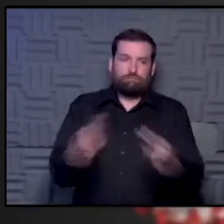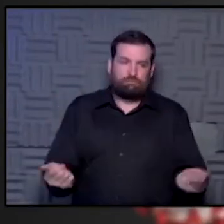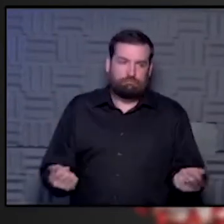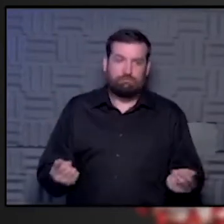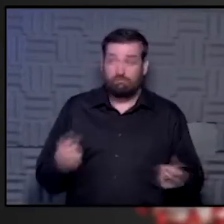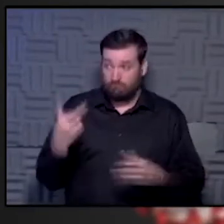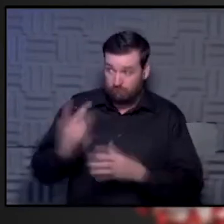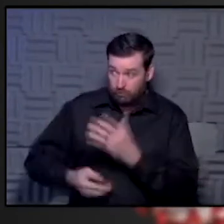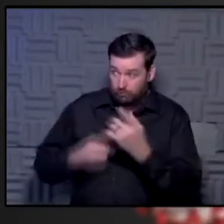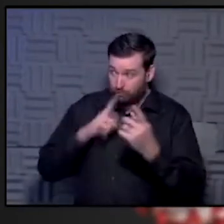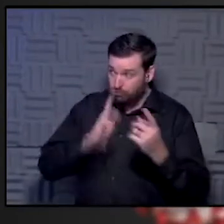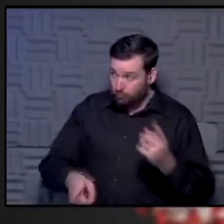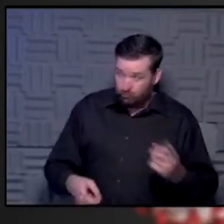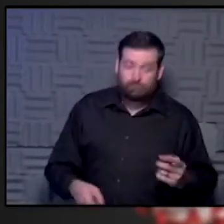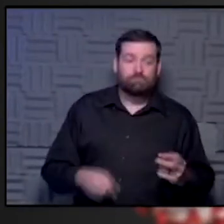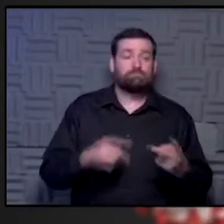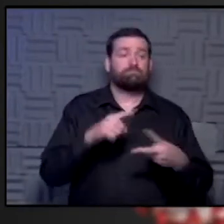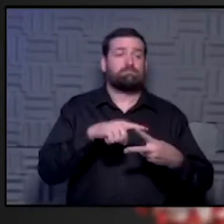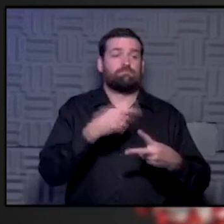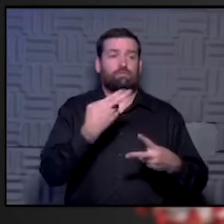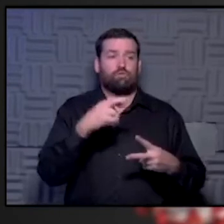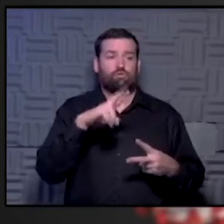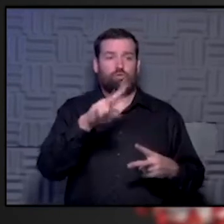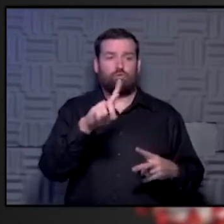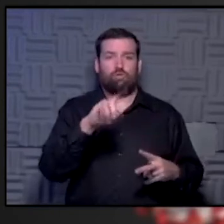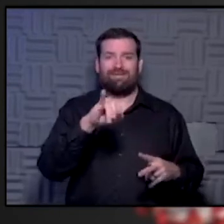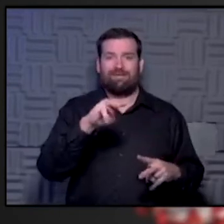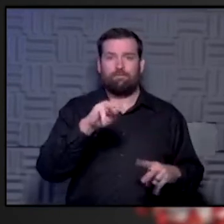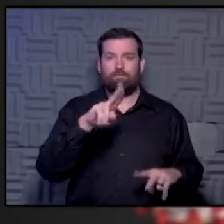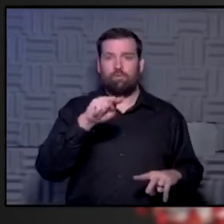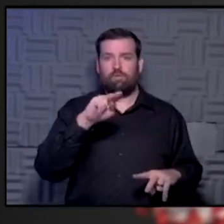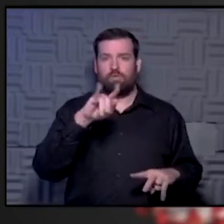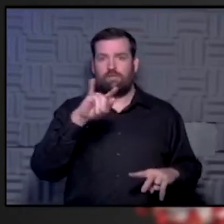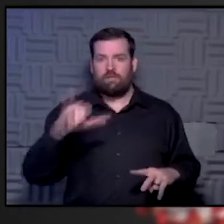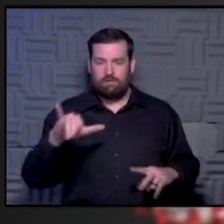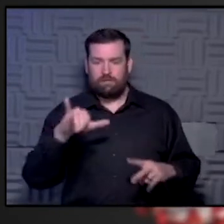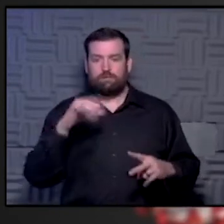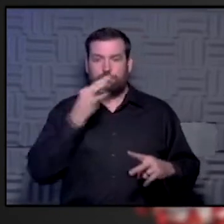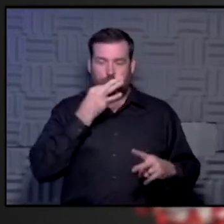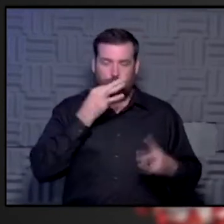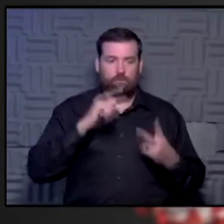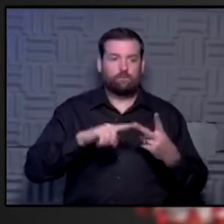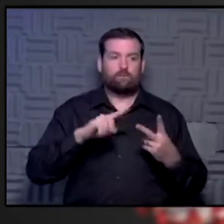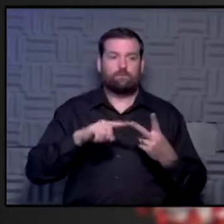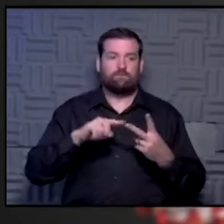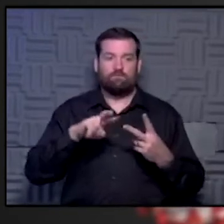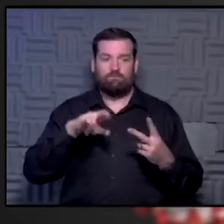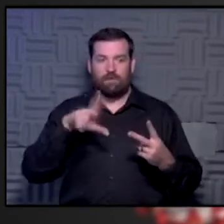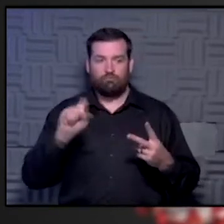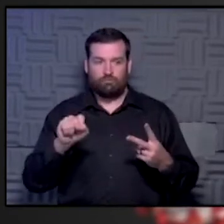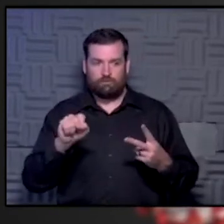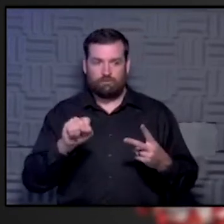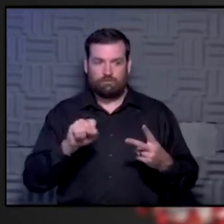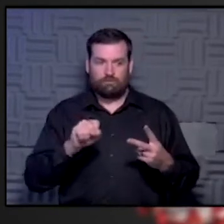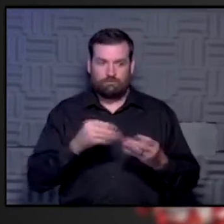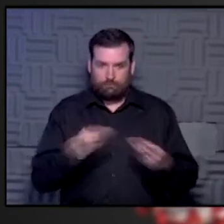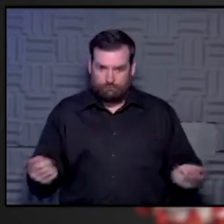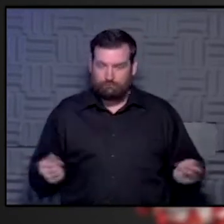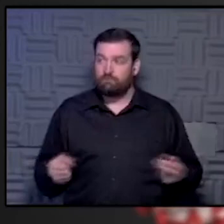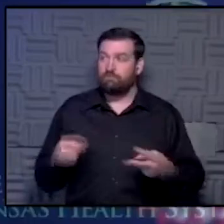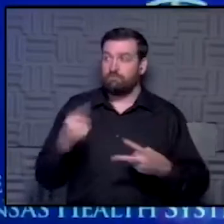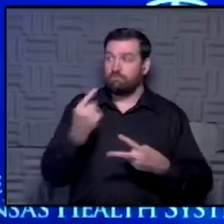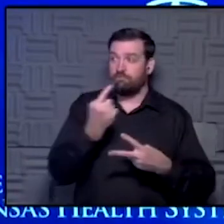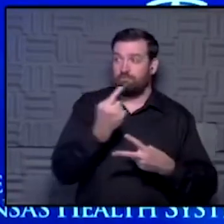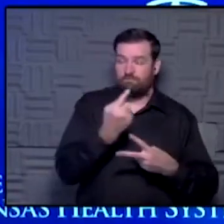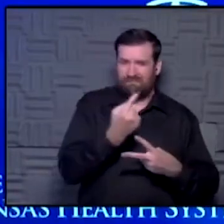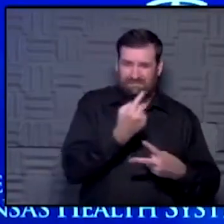true? Wow. Herd immunity soon, virus disappearing are both true. Okay, here's the options. A, both are true. B, one is true,